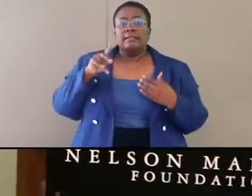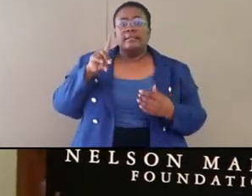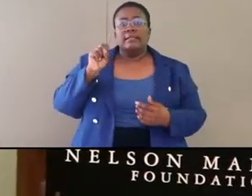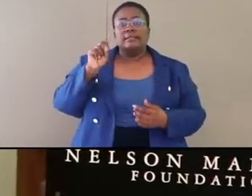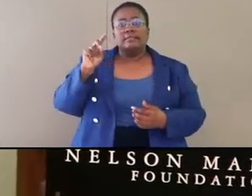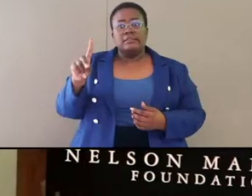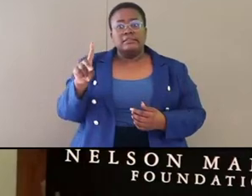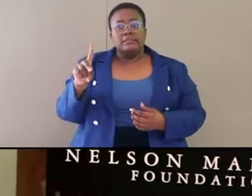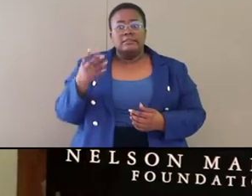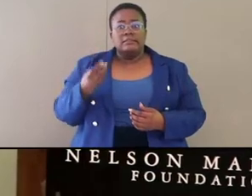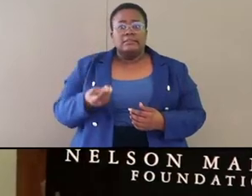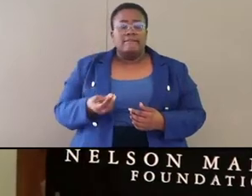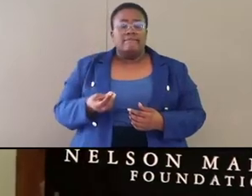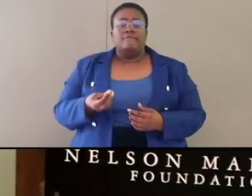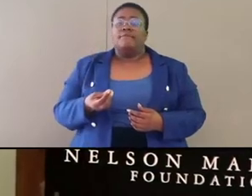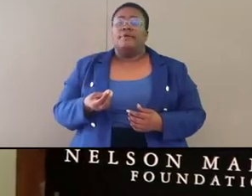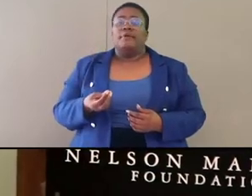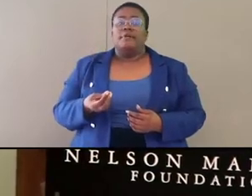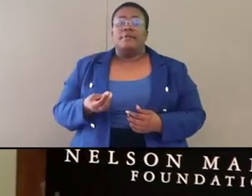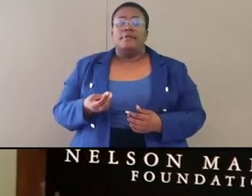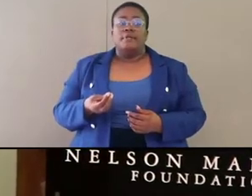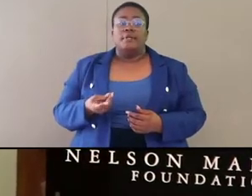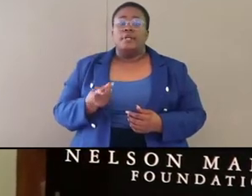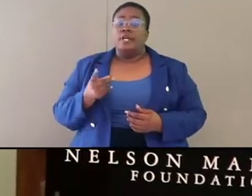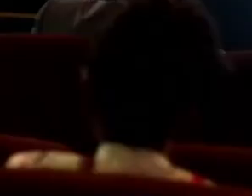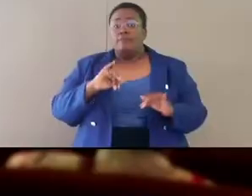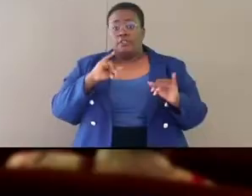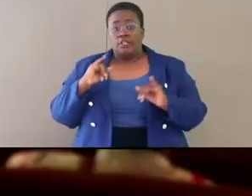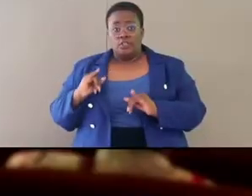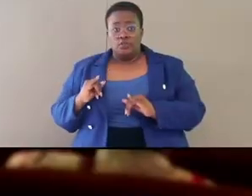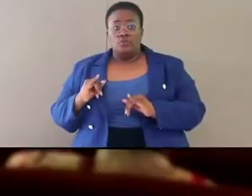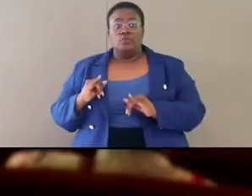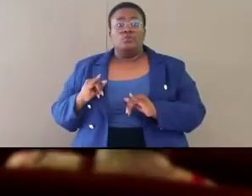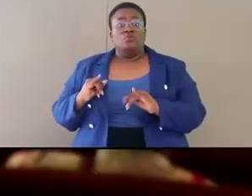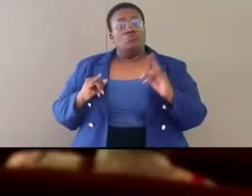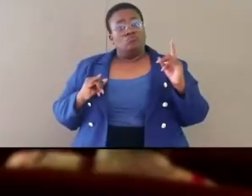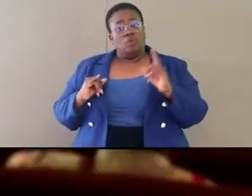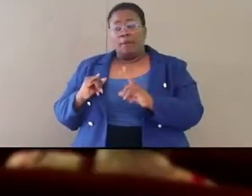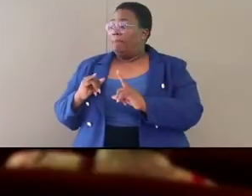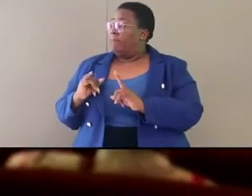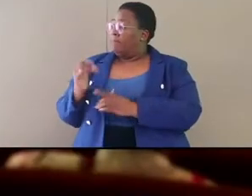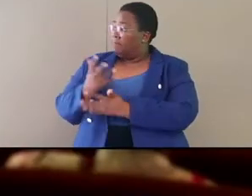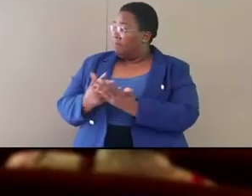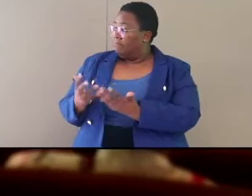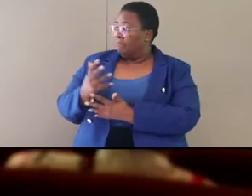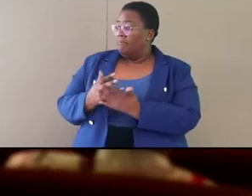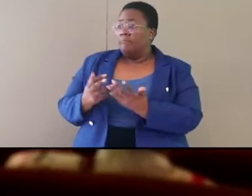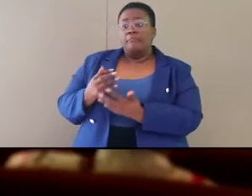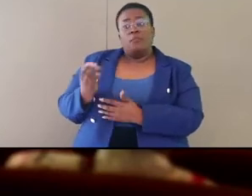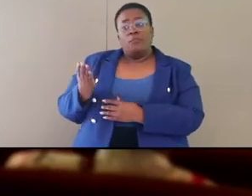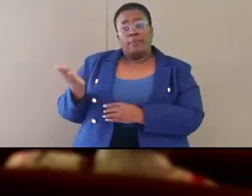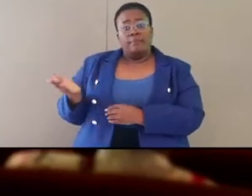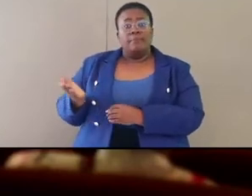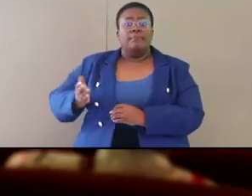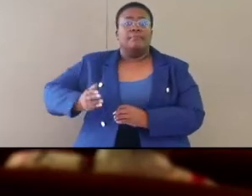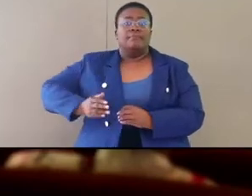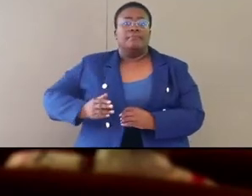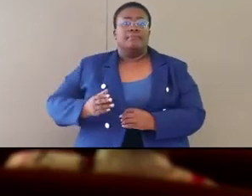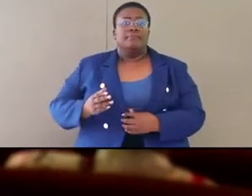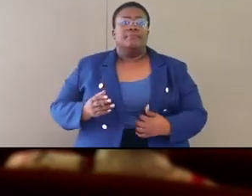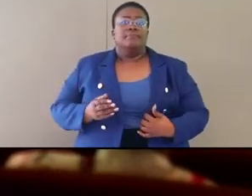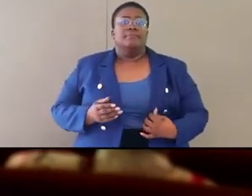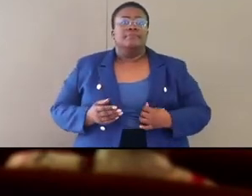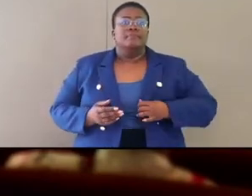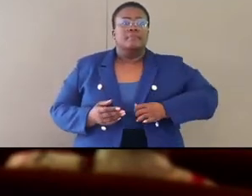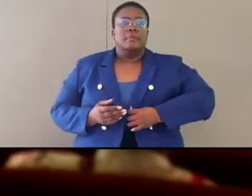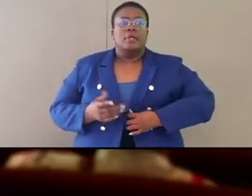also extended an invitation to come and speak to them and we also would be happy to speak to you.